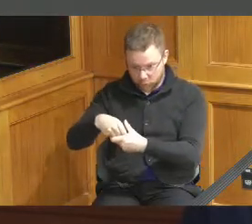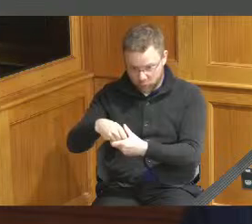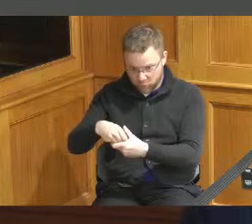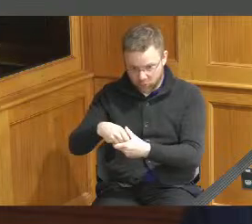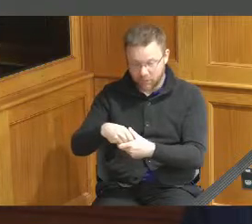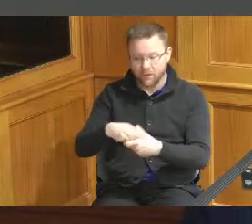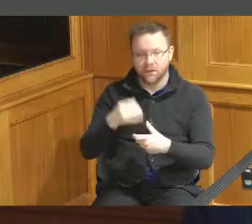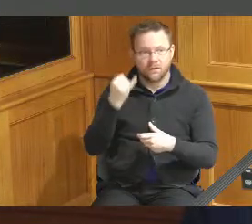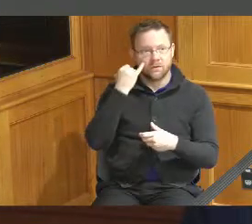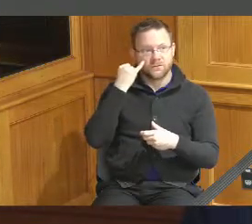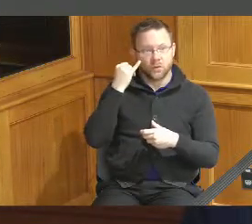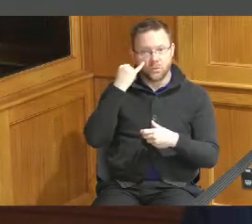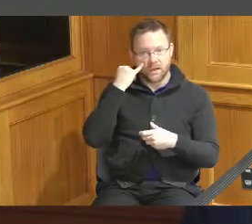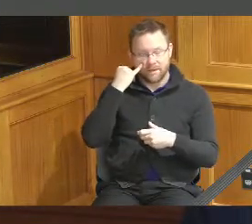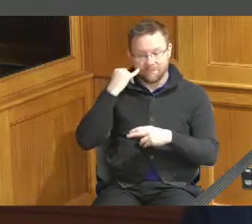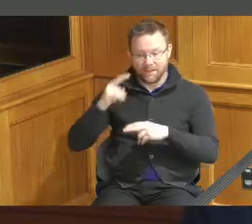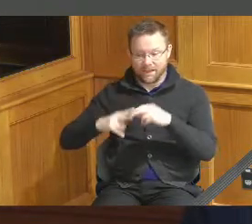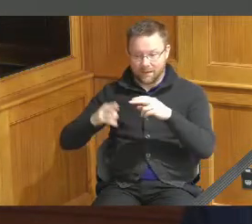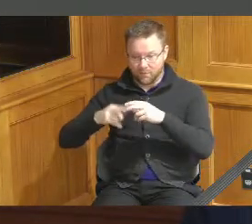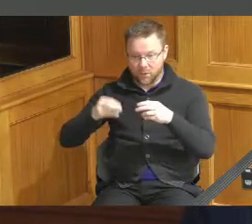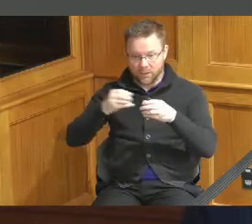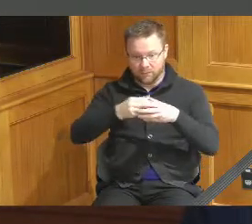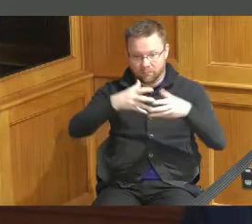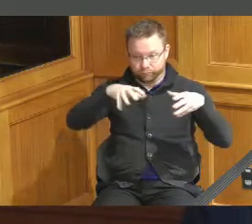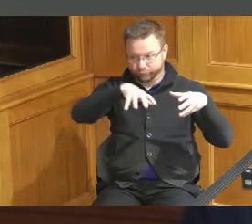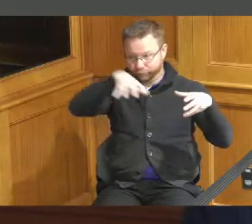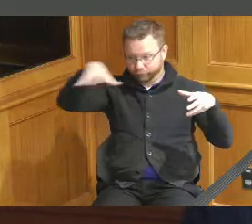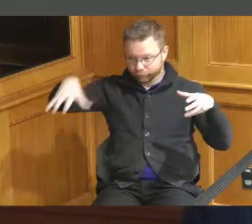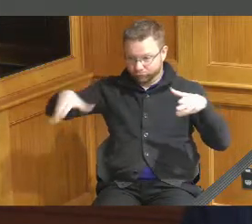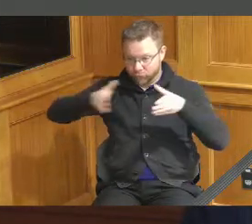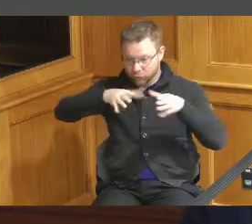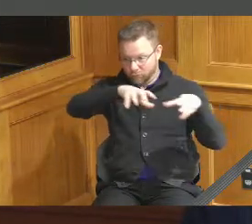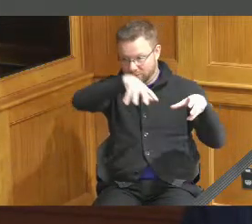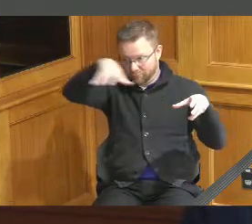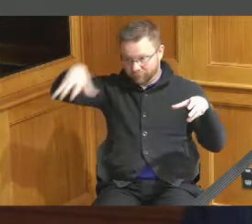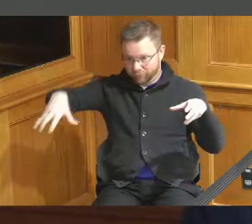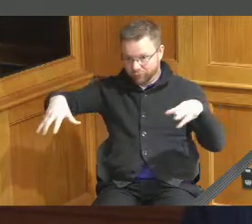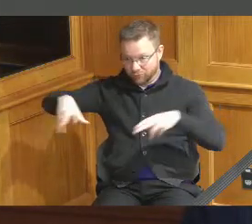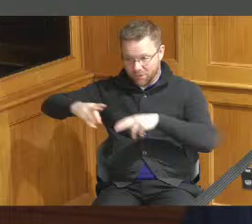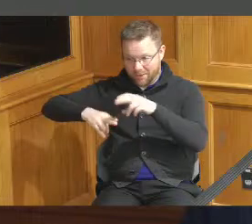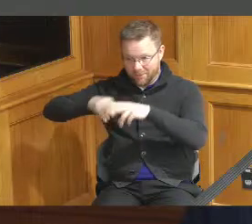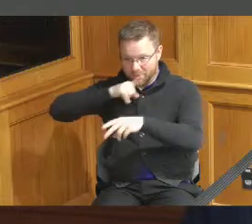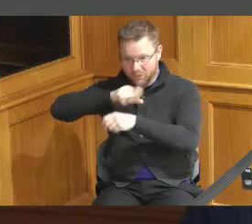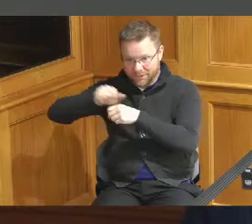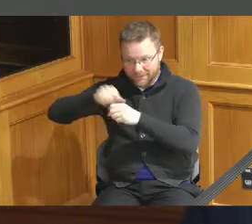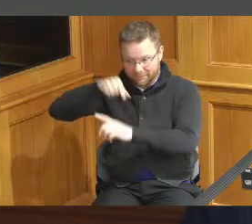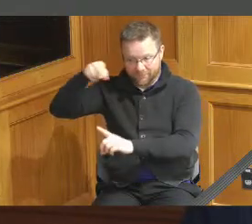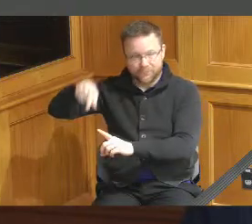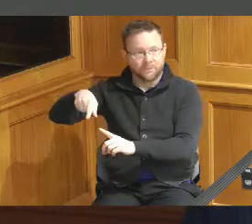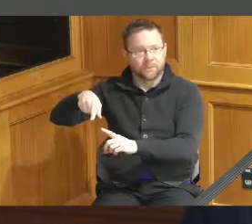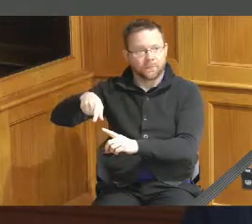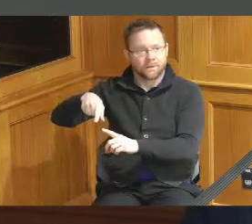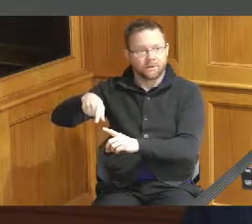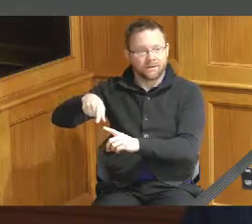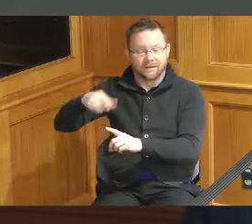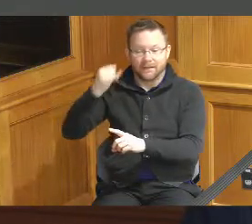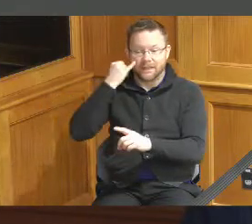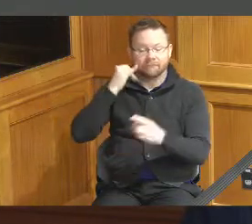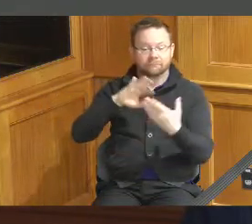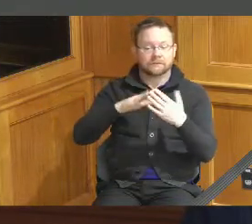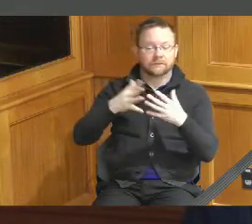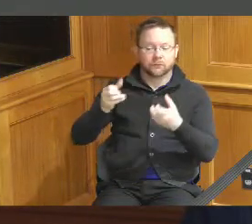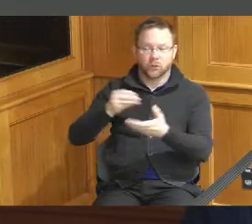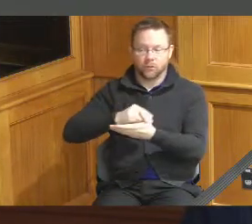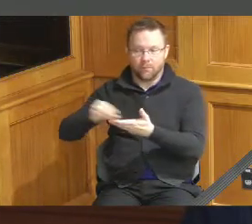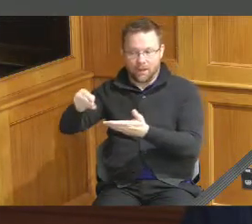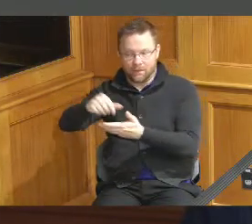a brick and mortar expansion of the convention center across the street, and because of that, if the city desired to purchase